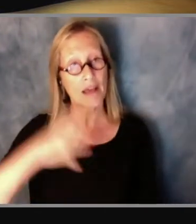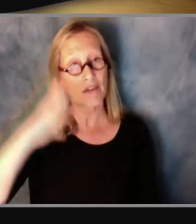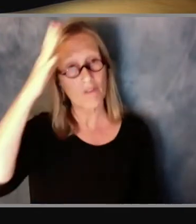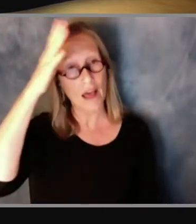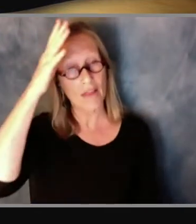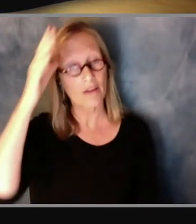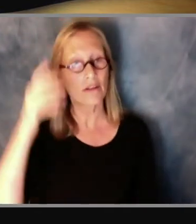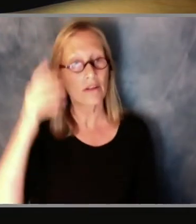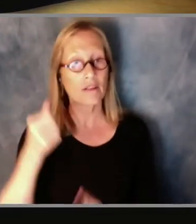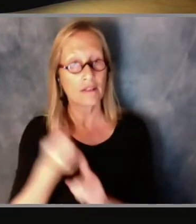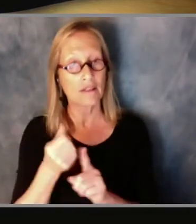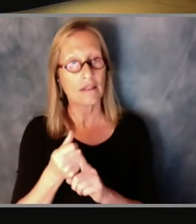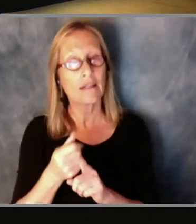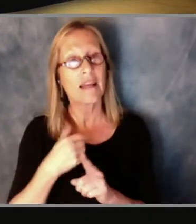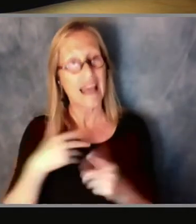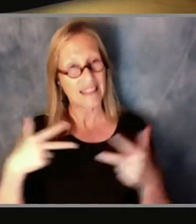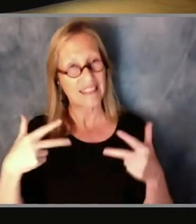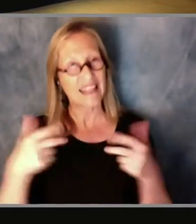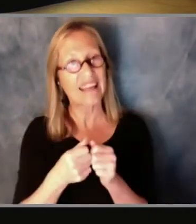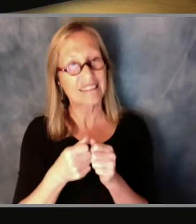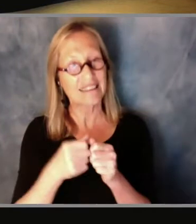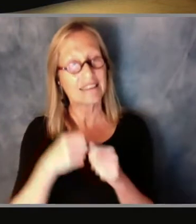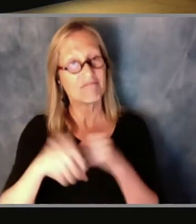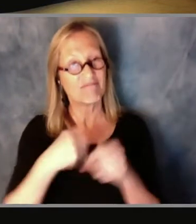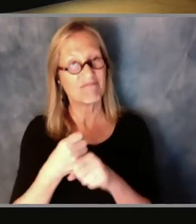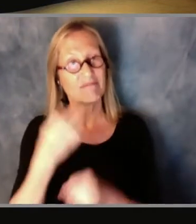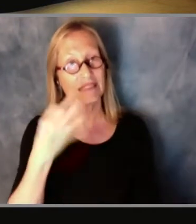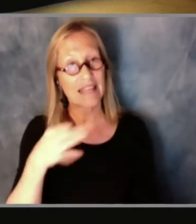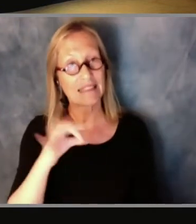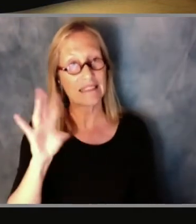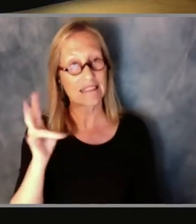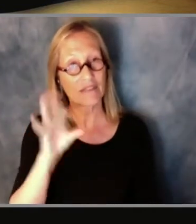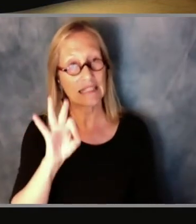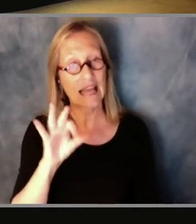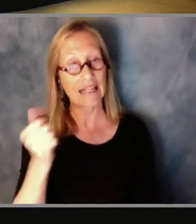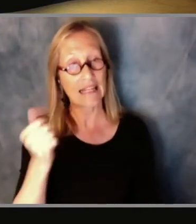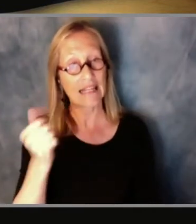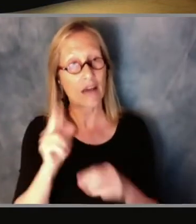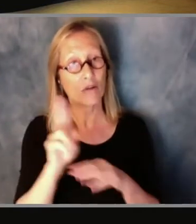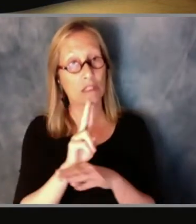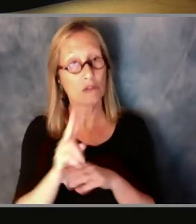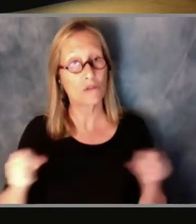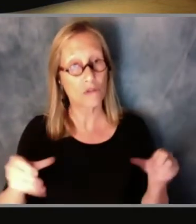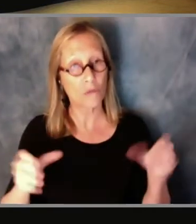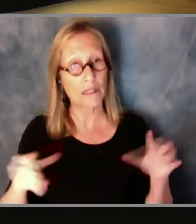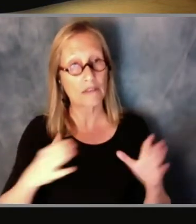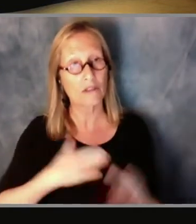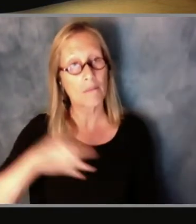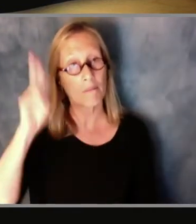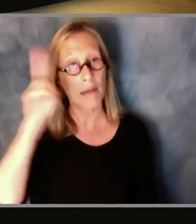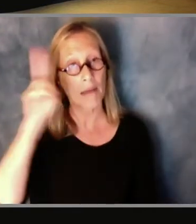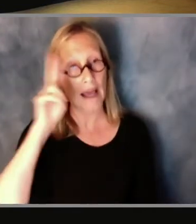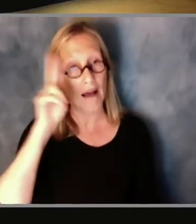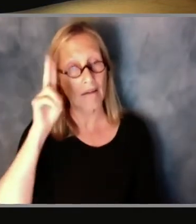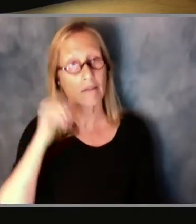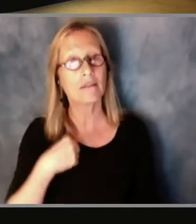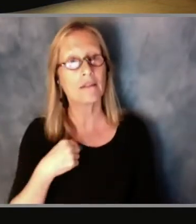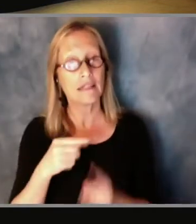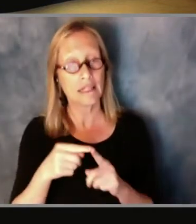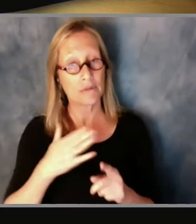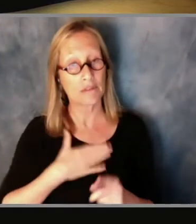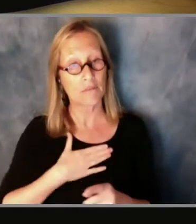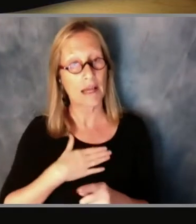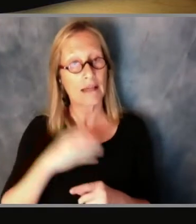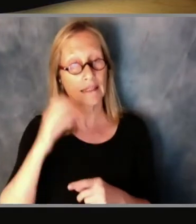he got into an accident in 1979, which put him in a wheelchair. My uncle, Gerard Dahe, he was with Kalima o